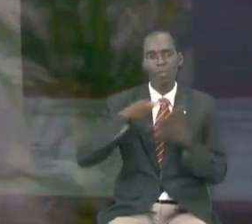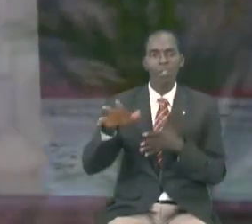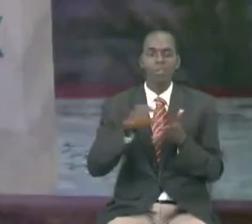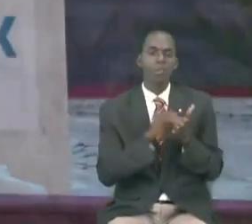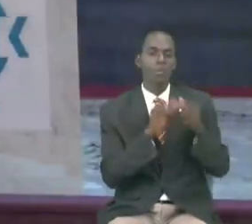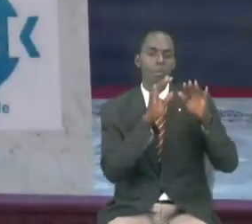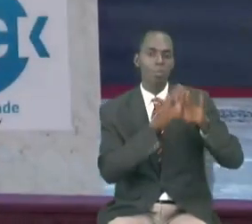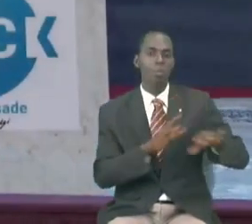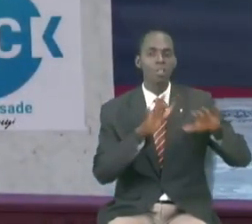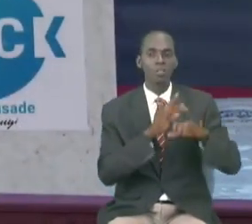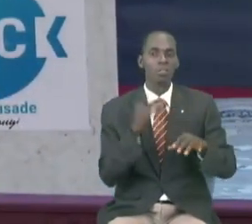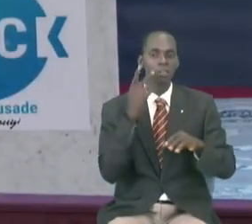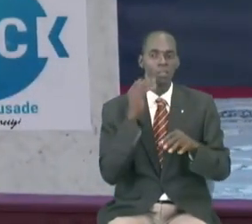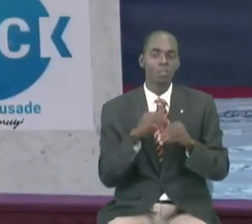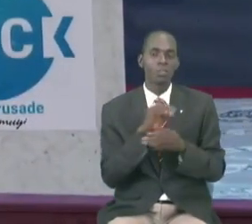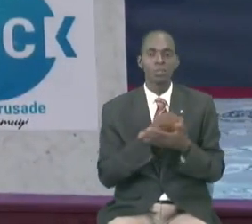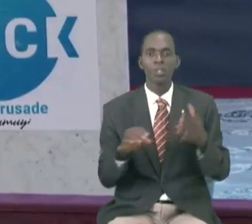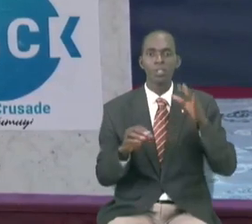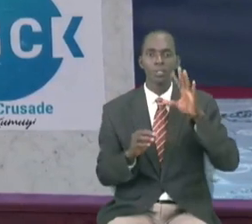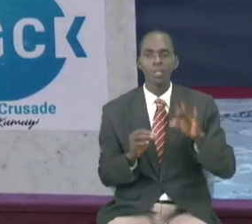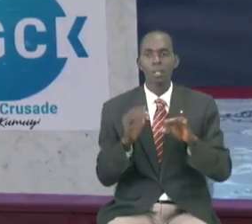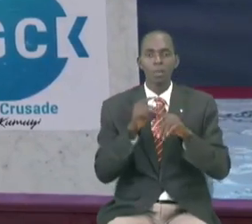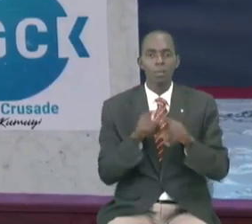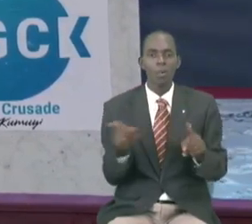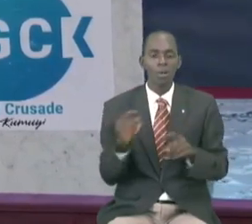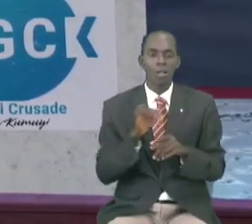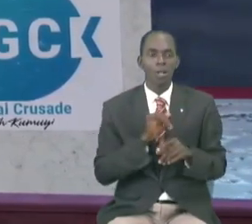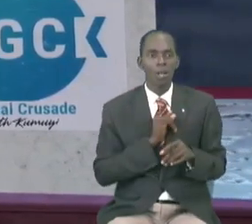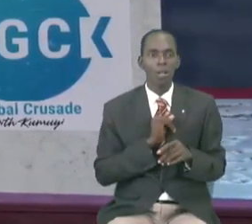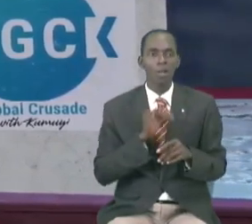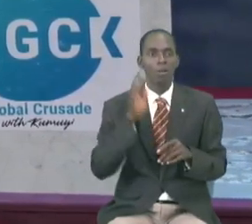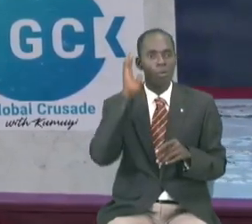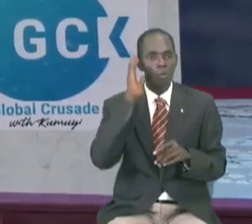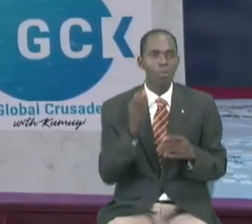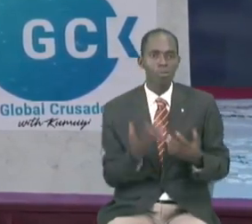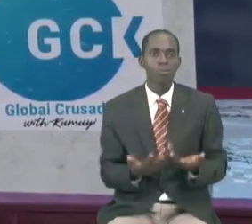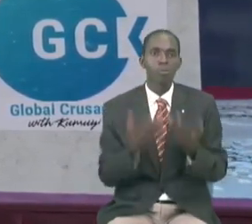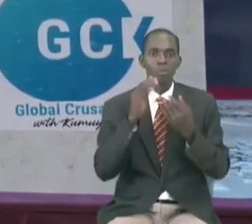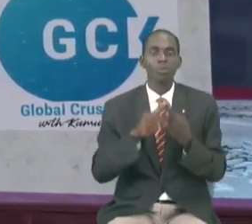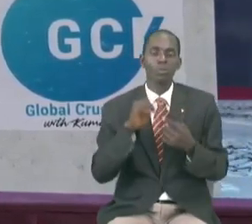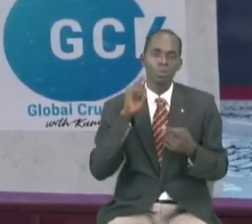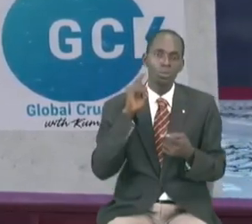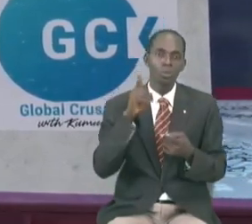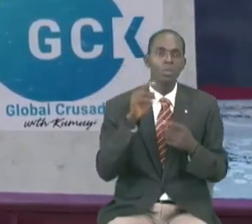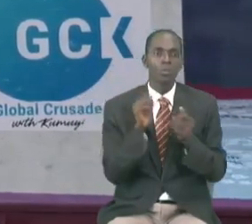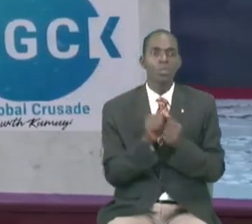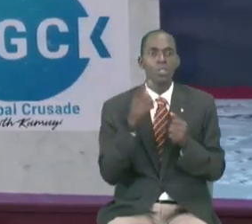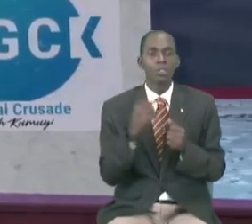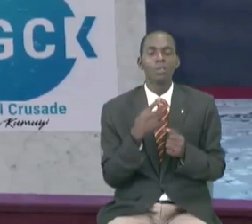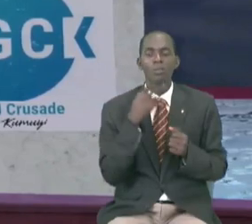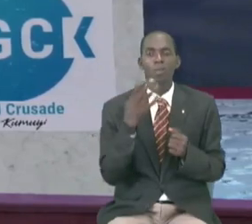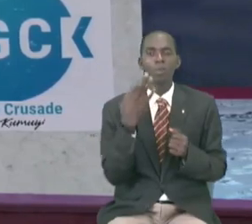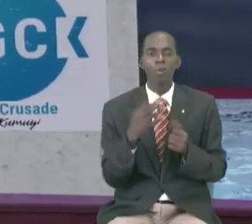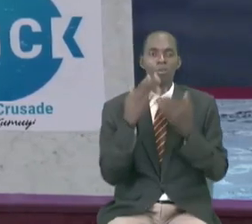voice of thanksgiving, in anticipation that there'll be restoration, in anticipation that there'll be